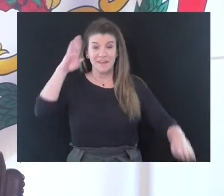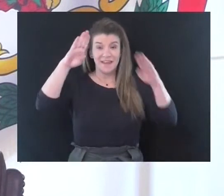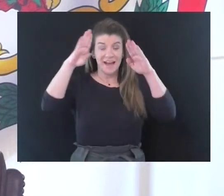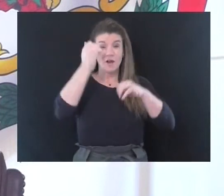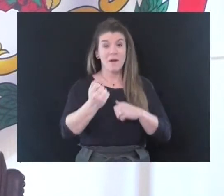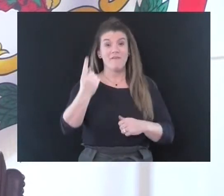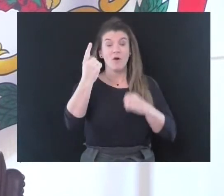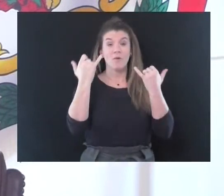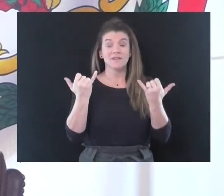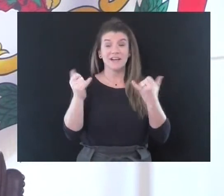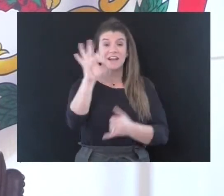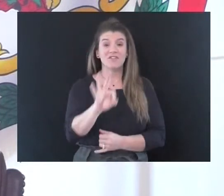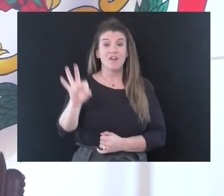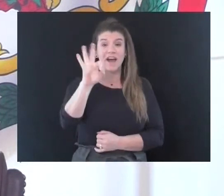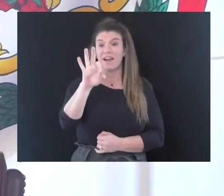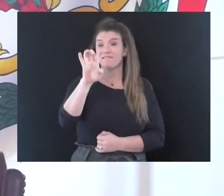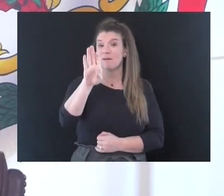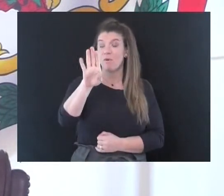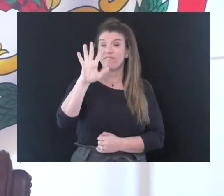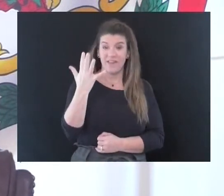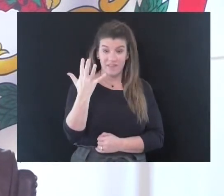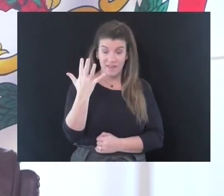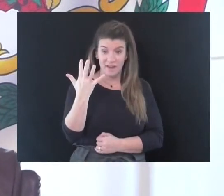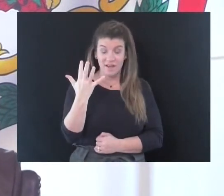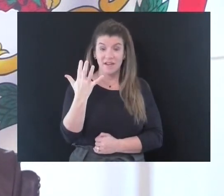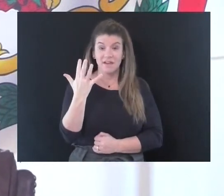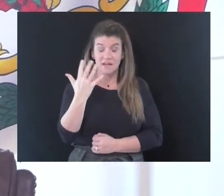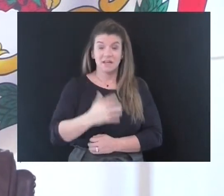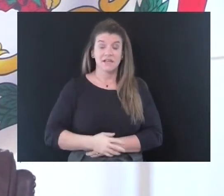Hello, everyone. It's Friday, February the 5th.